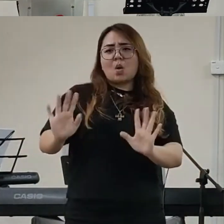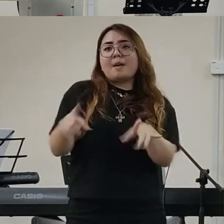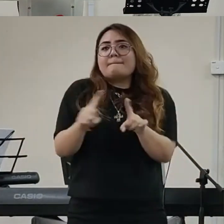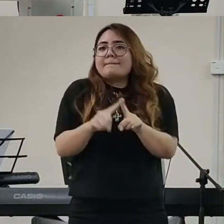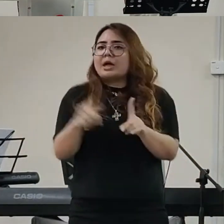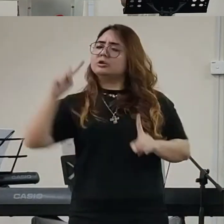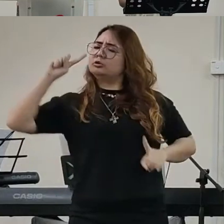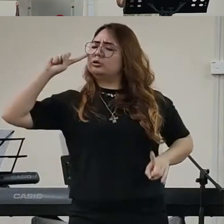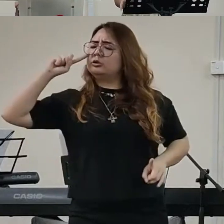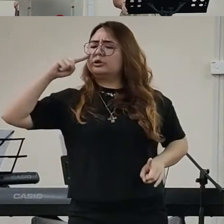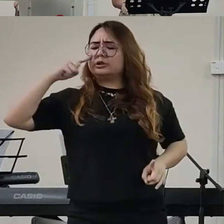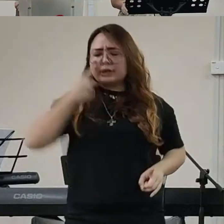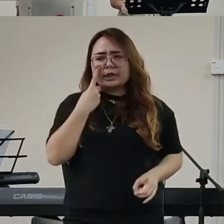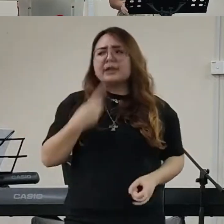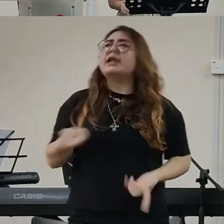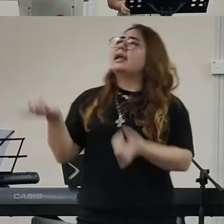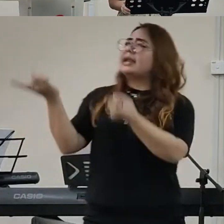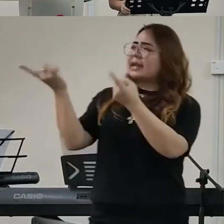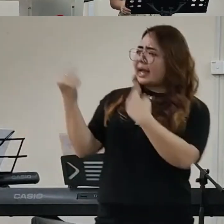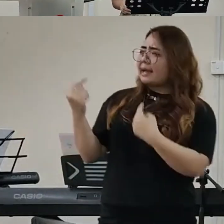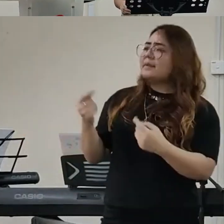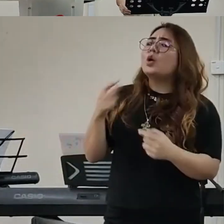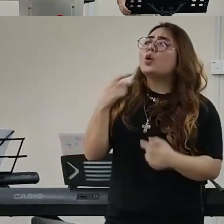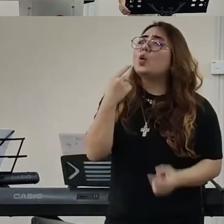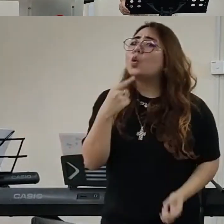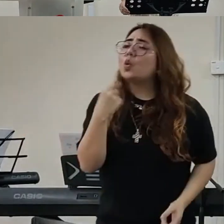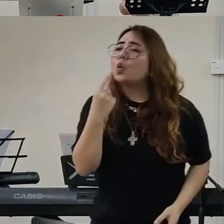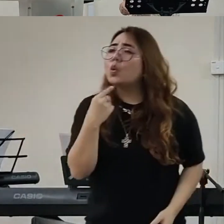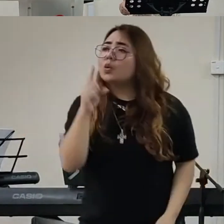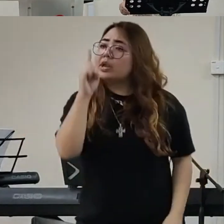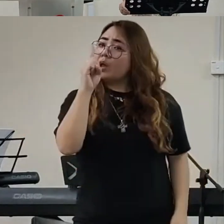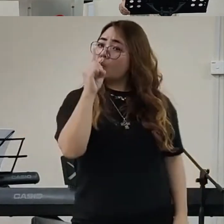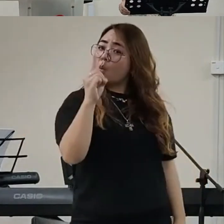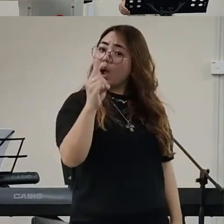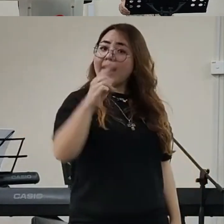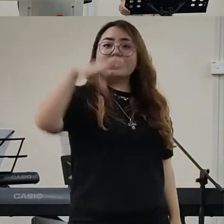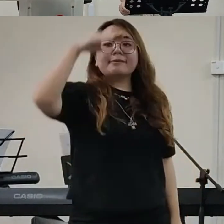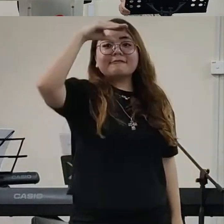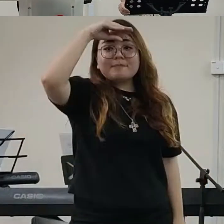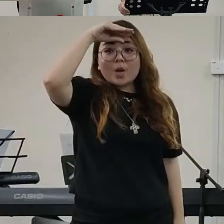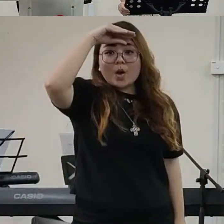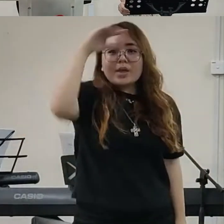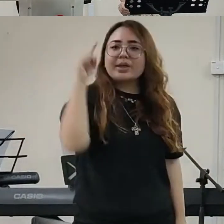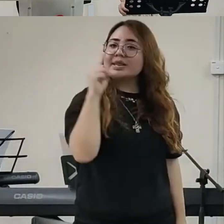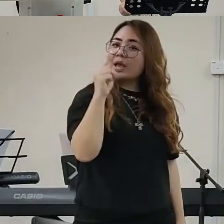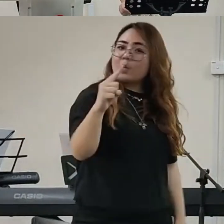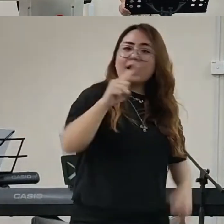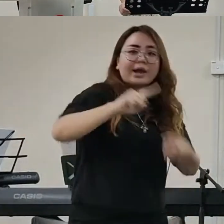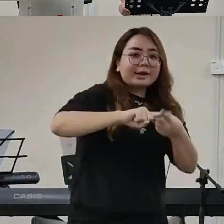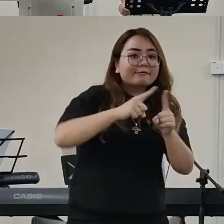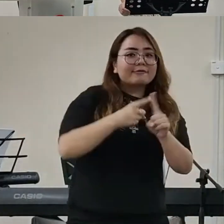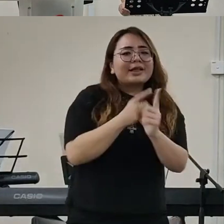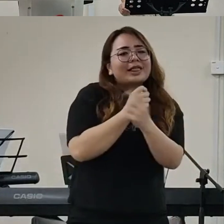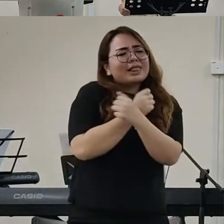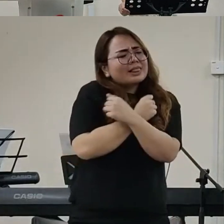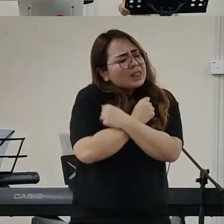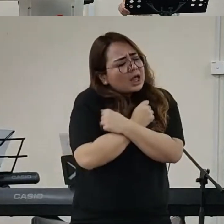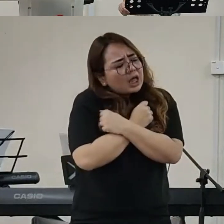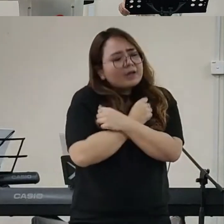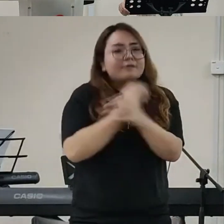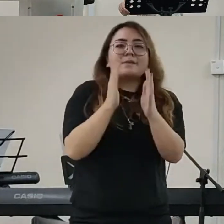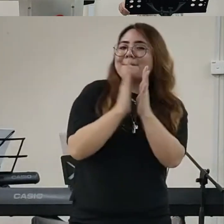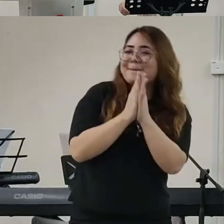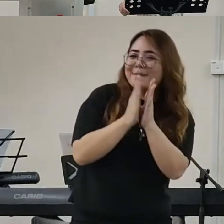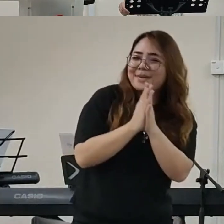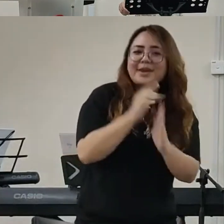God, which boy should I shepherd? And you start to just be that person's friend and love that person, even